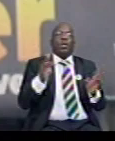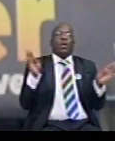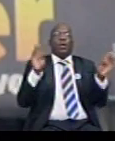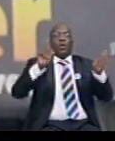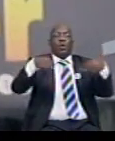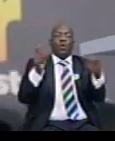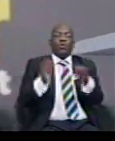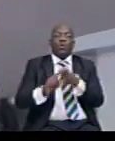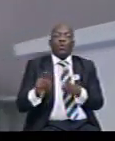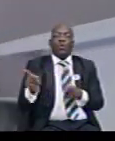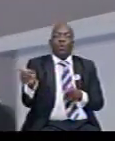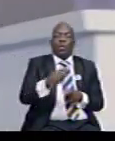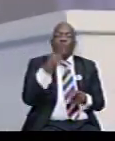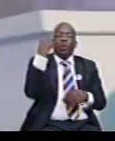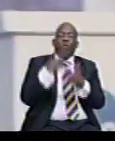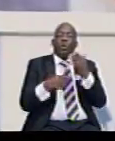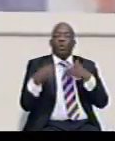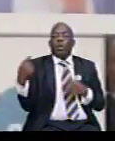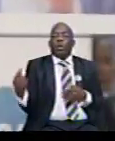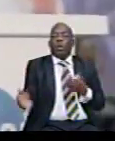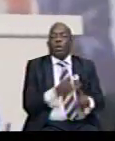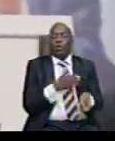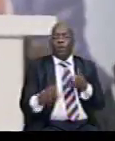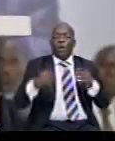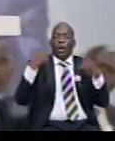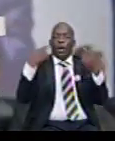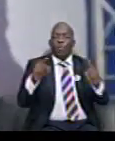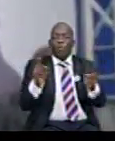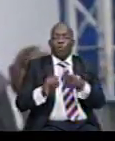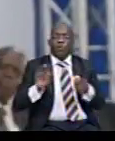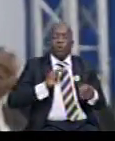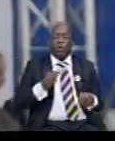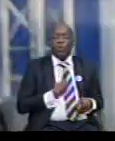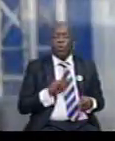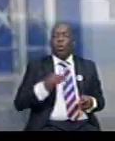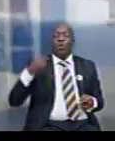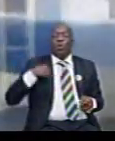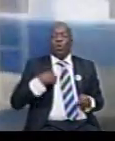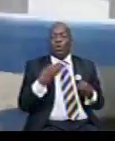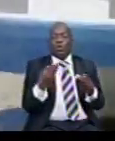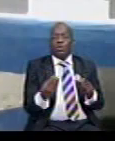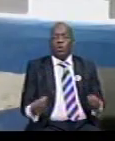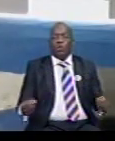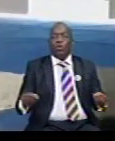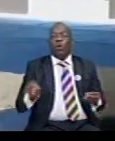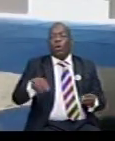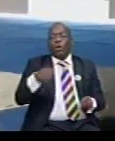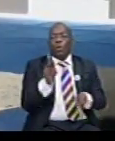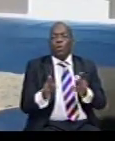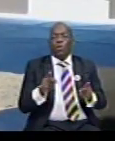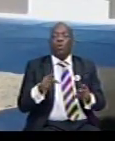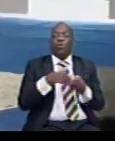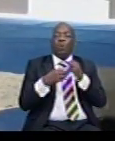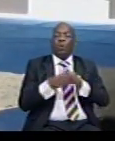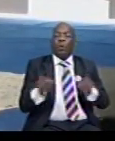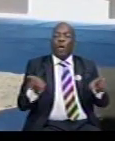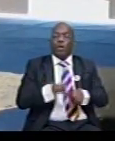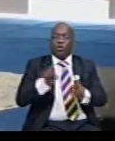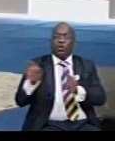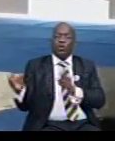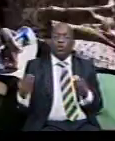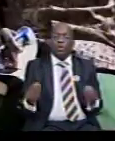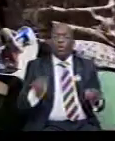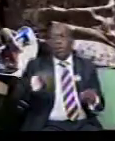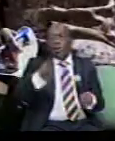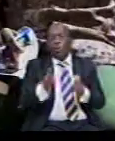happening to us. And as God uses you to solve other people's problems, your own problems too will be solved in